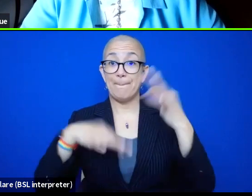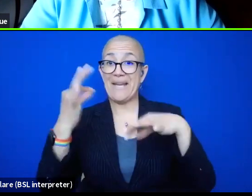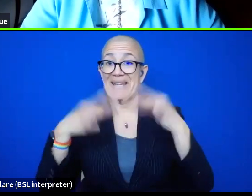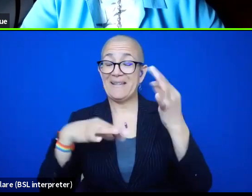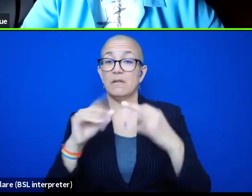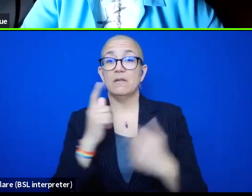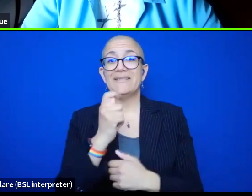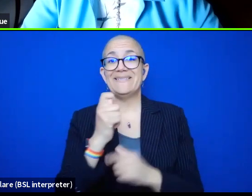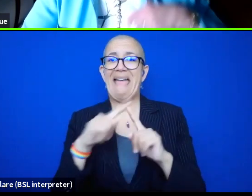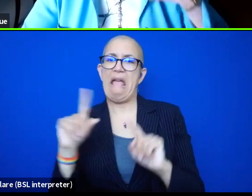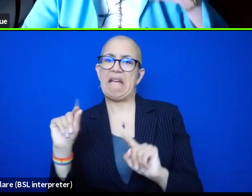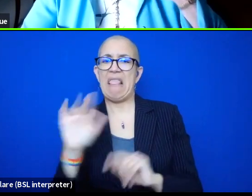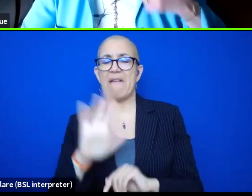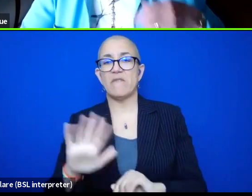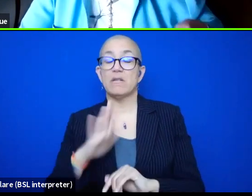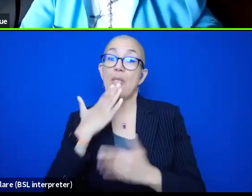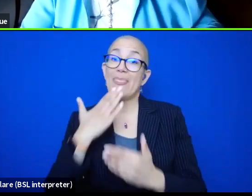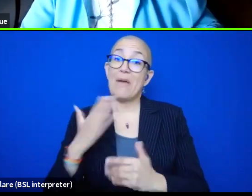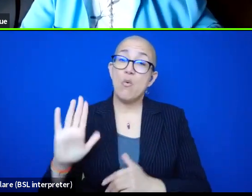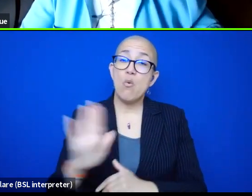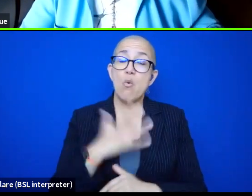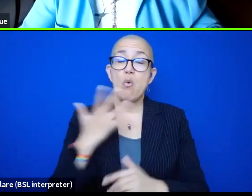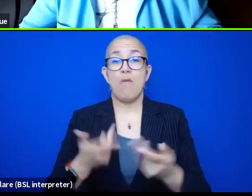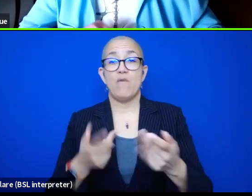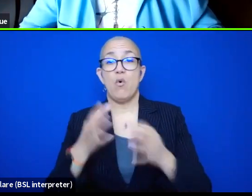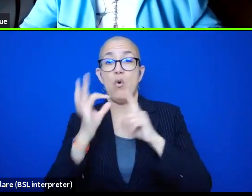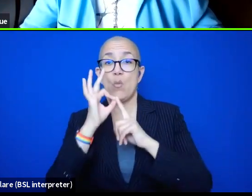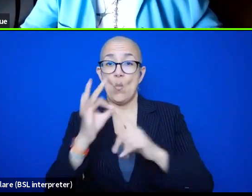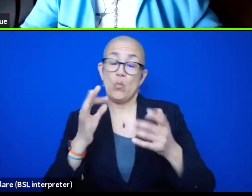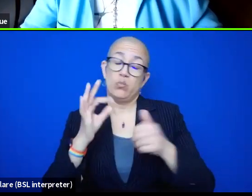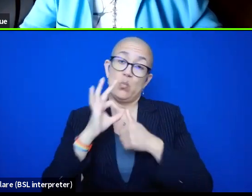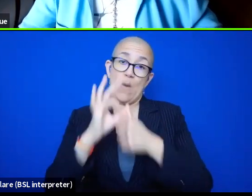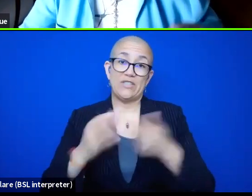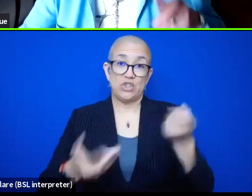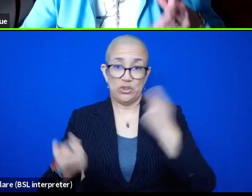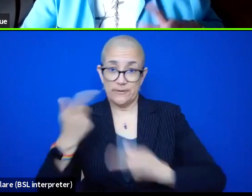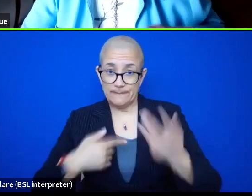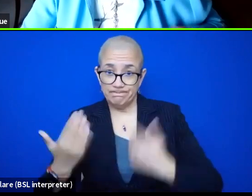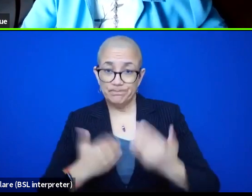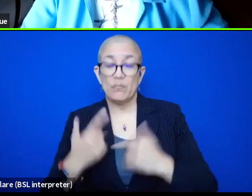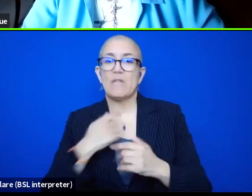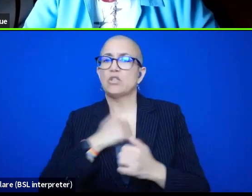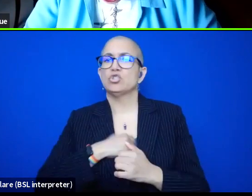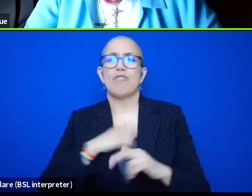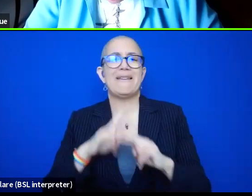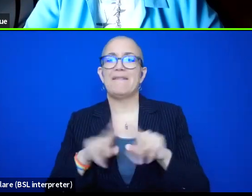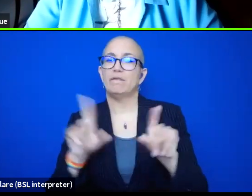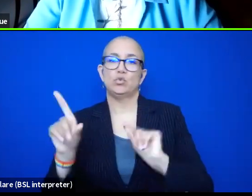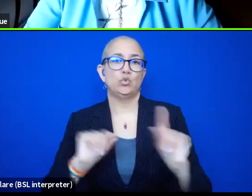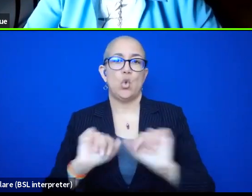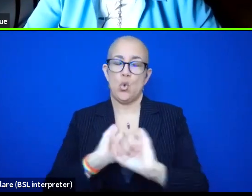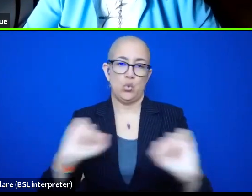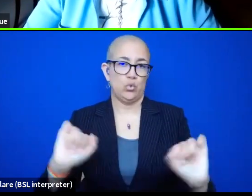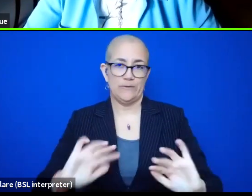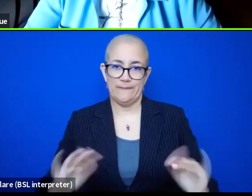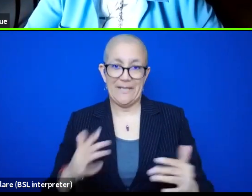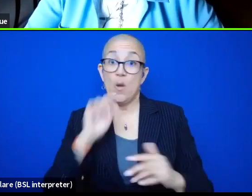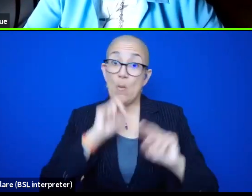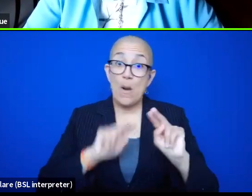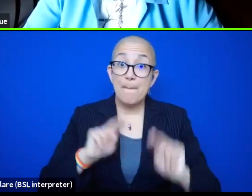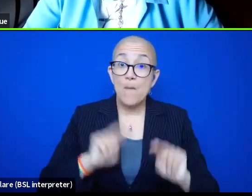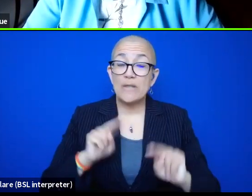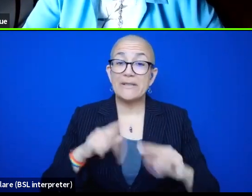thank you to all those who submitted questions, and apologies if yours hasn't been chosen. We should be monitoring the YouTube chat, and we want to hear questions from